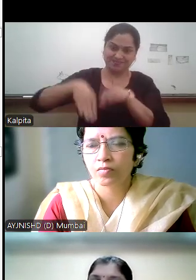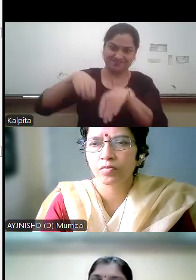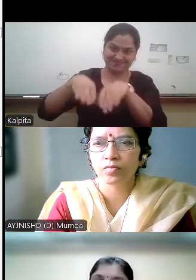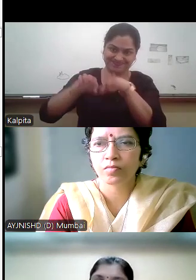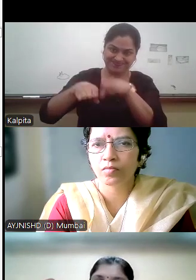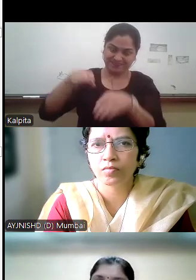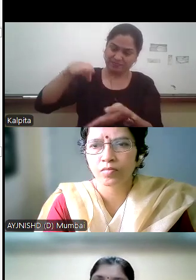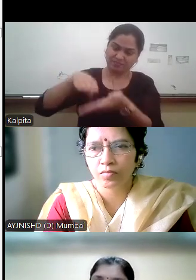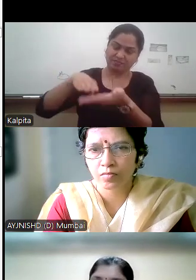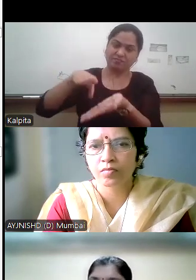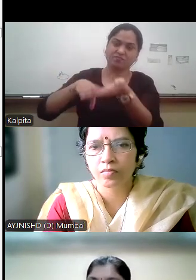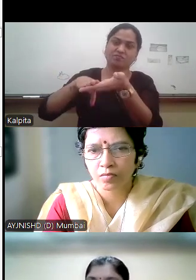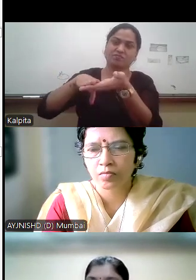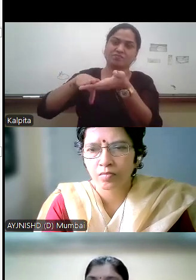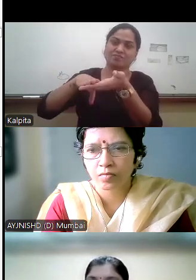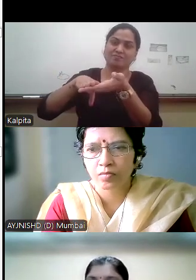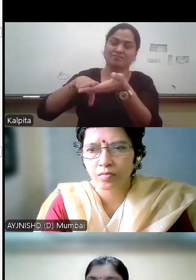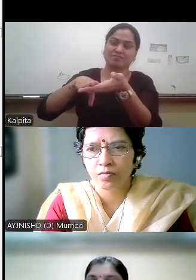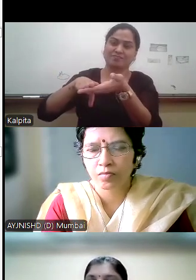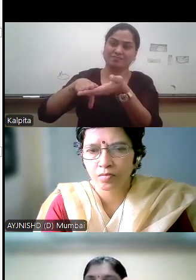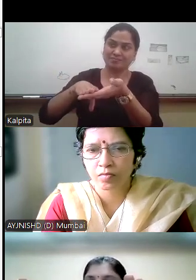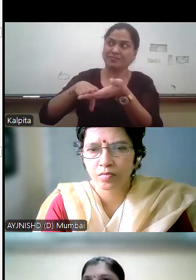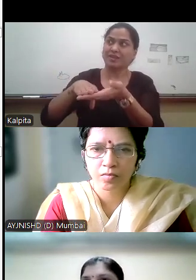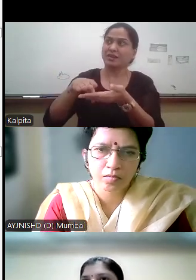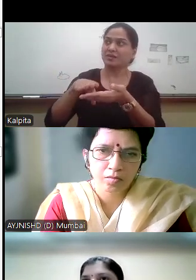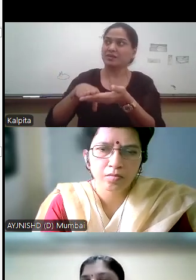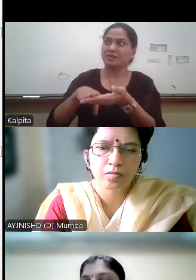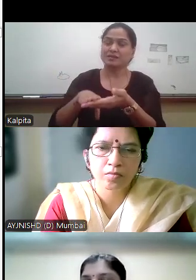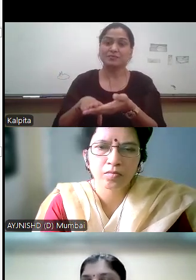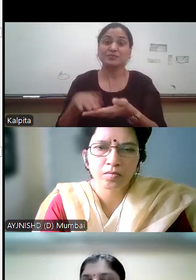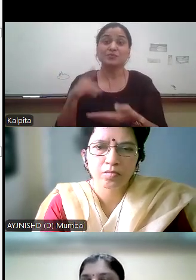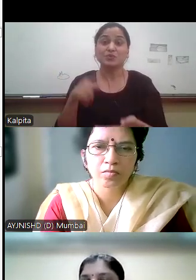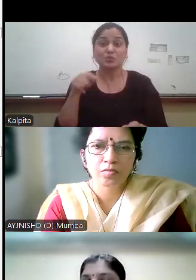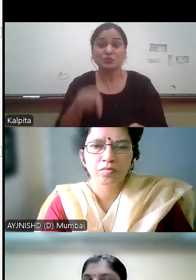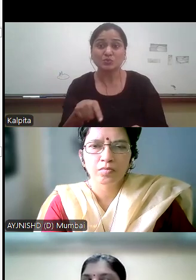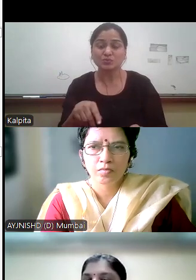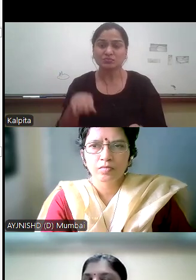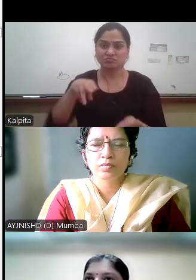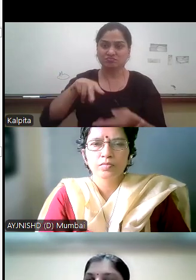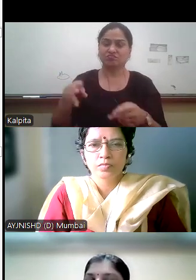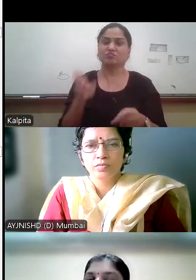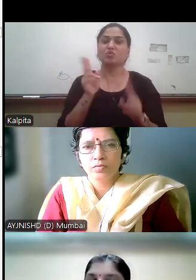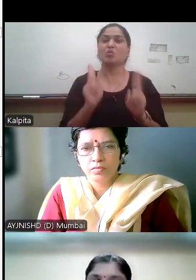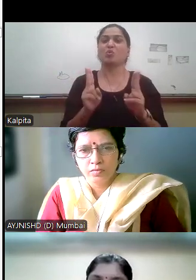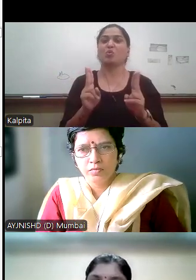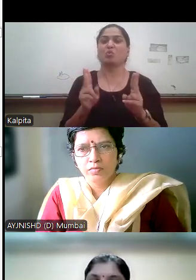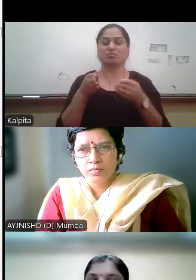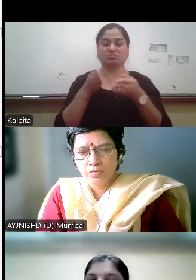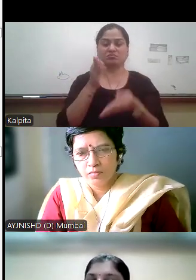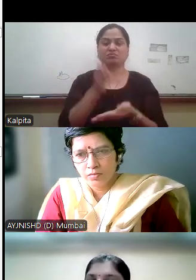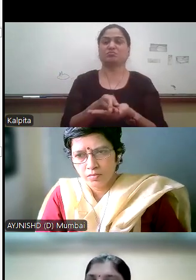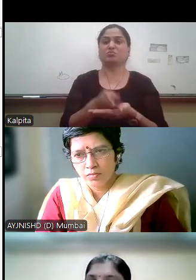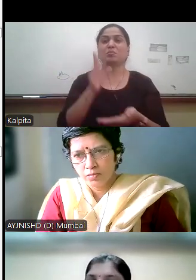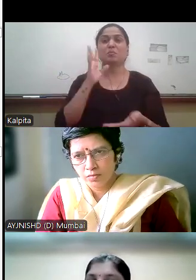have a tendency to go in plantar flexion. They will be like this. So we want them in neutral position and stabilize with a proper foot board.